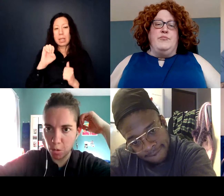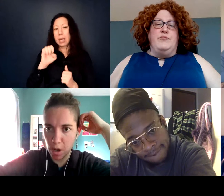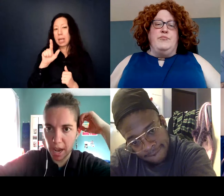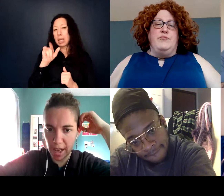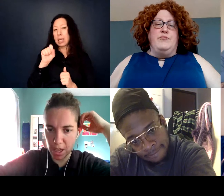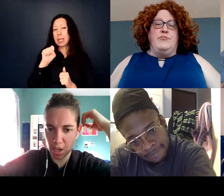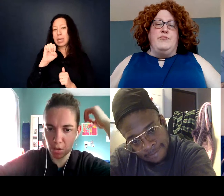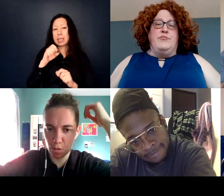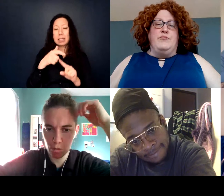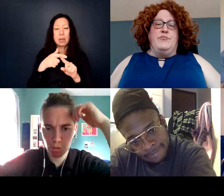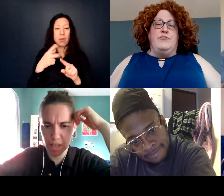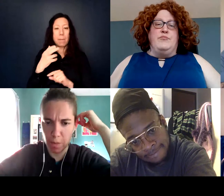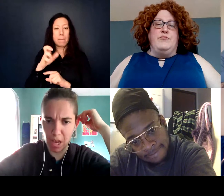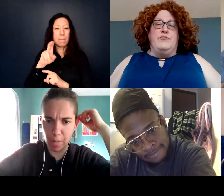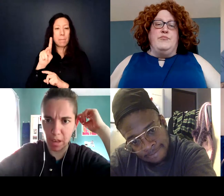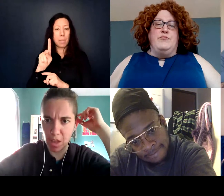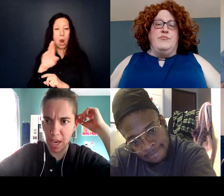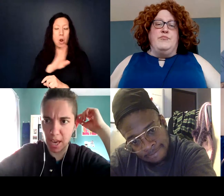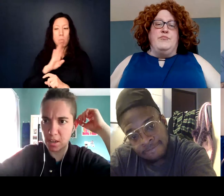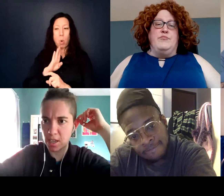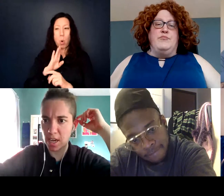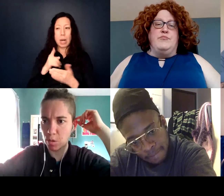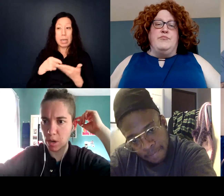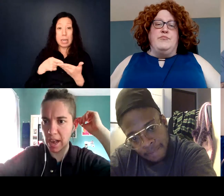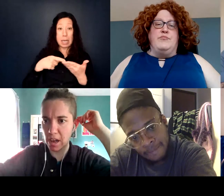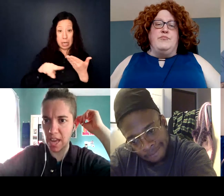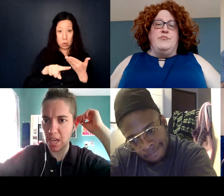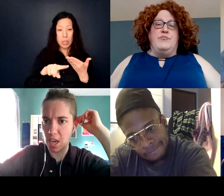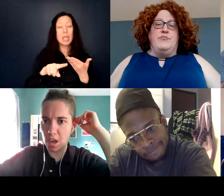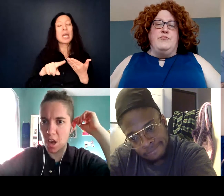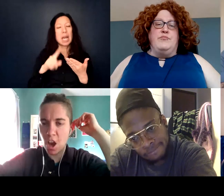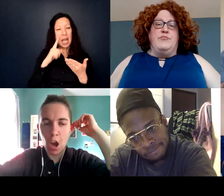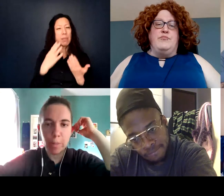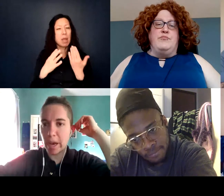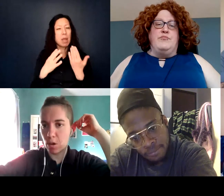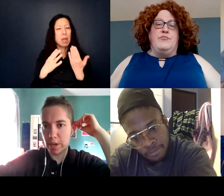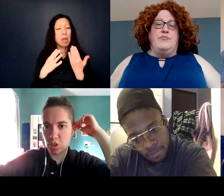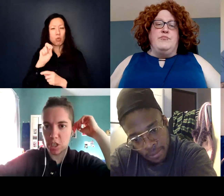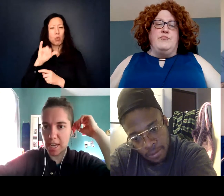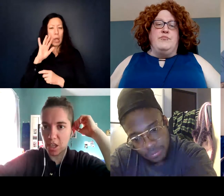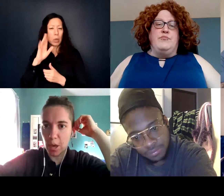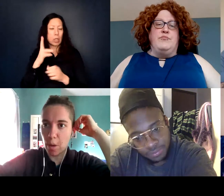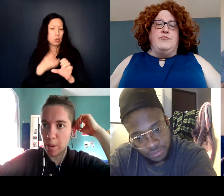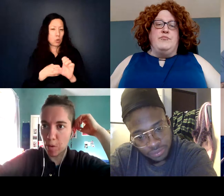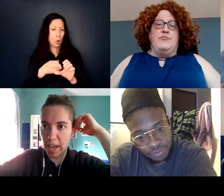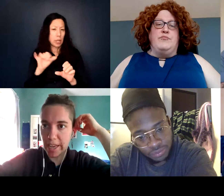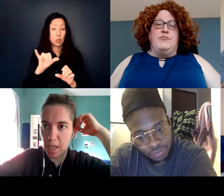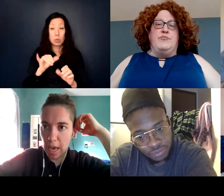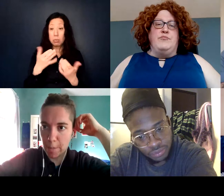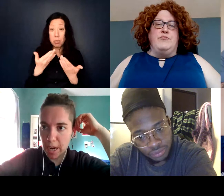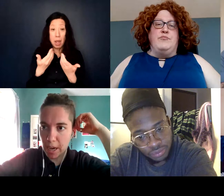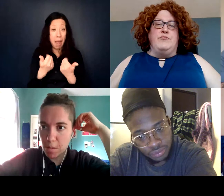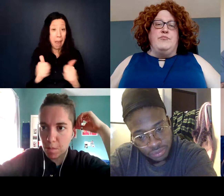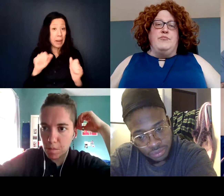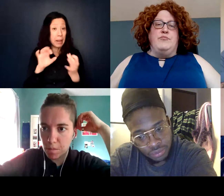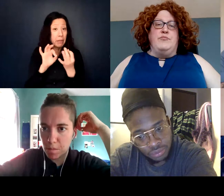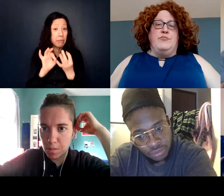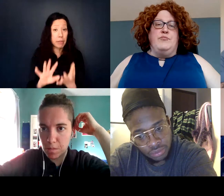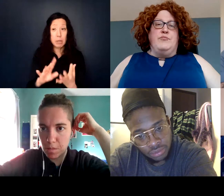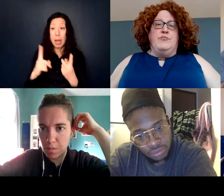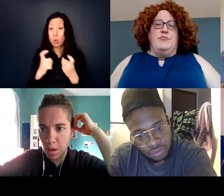Does anyone, and I think Ray is maybe coming if they can, does anyone have any feedback, questions, anything they want me bringing into that